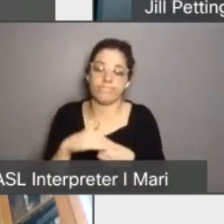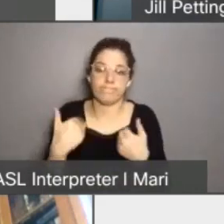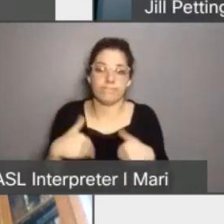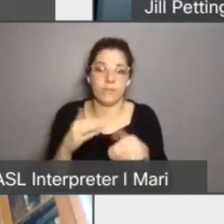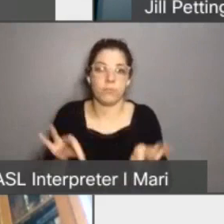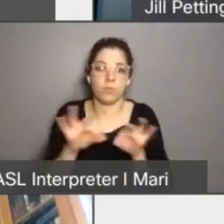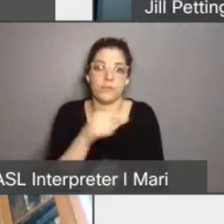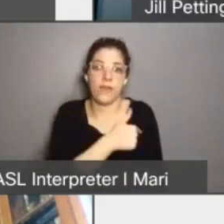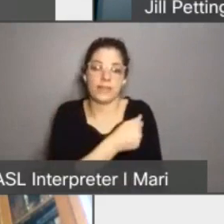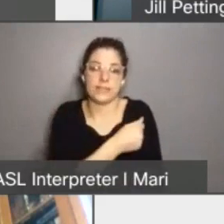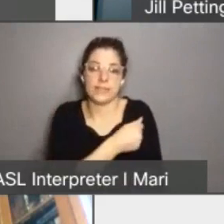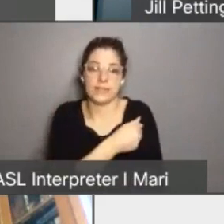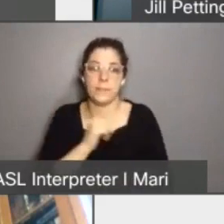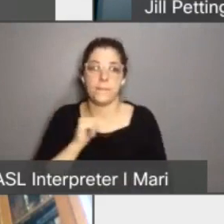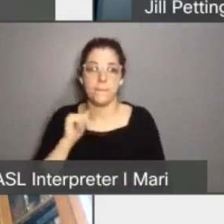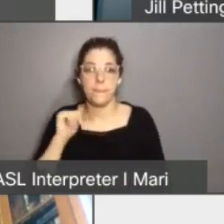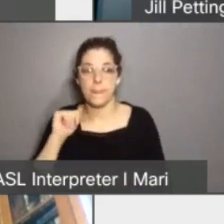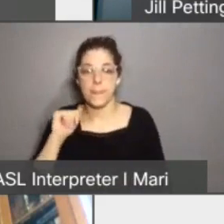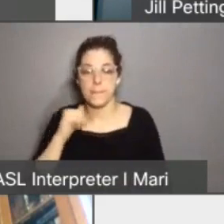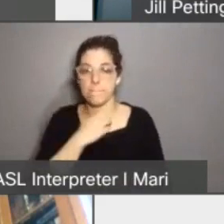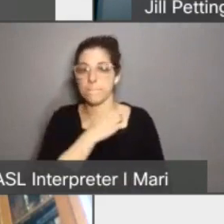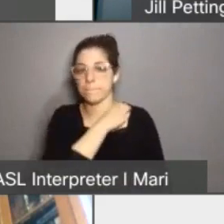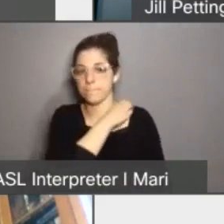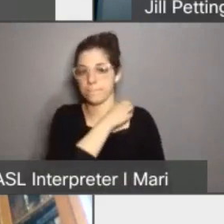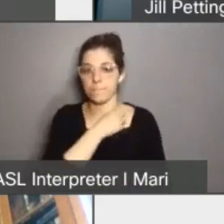the vaccine. We're seeing